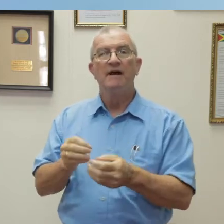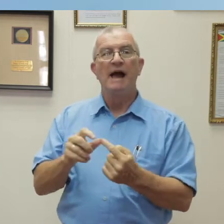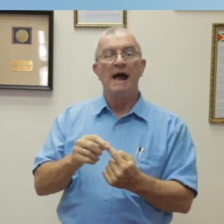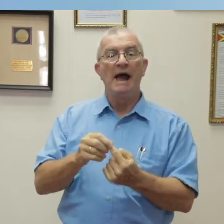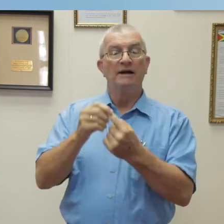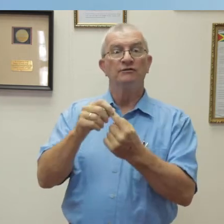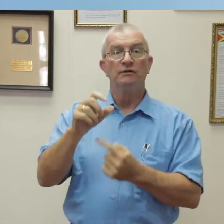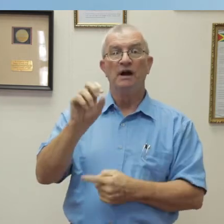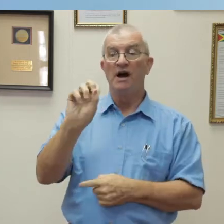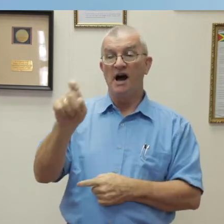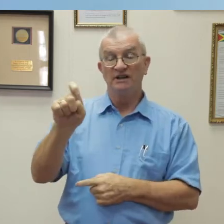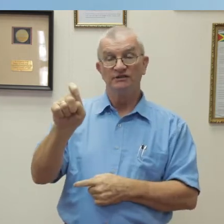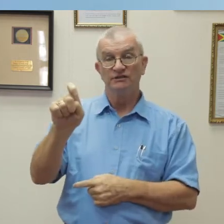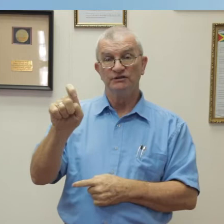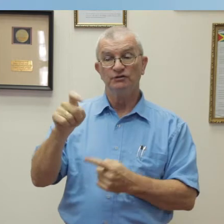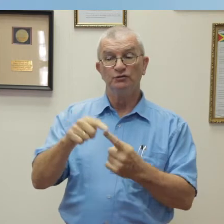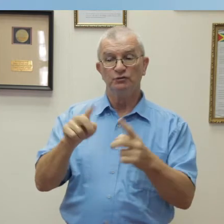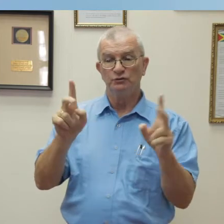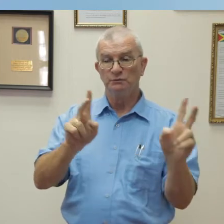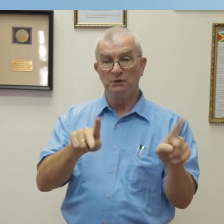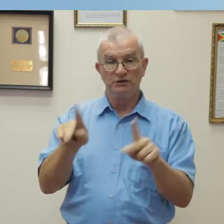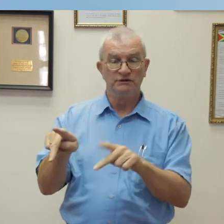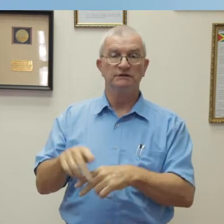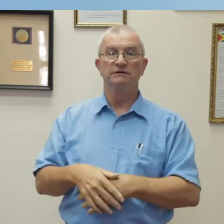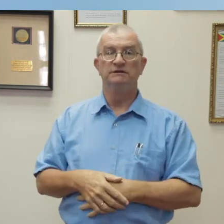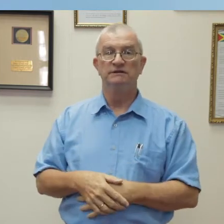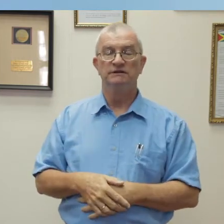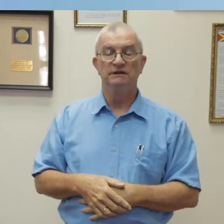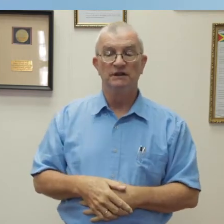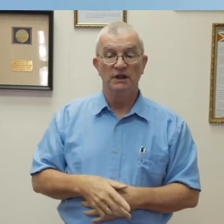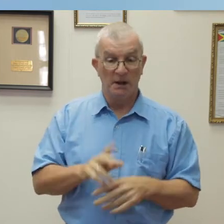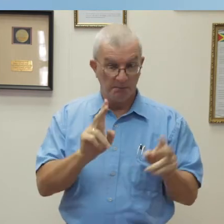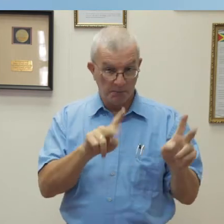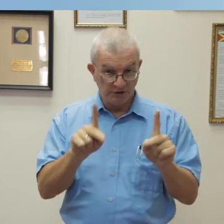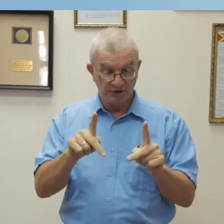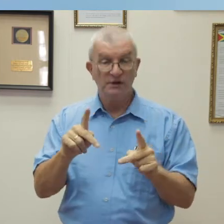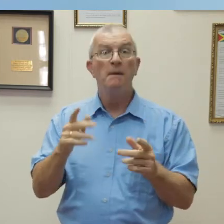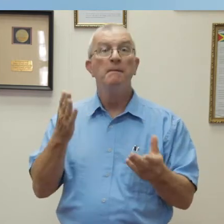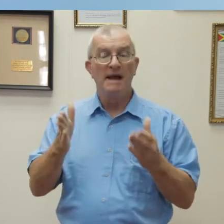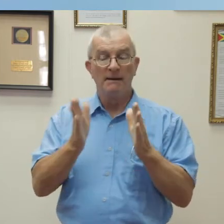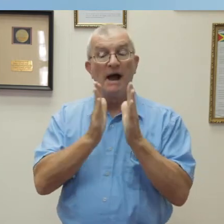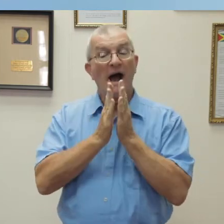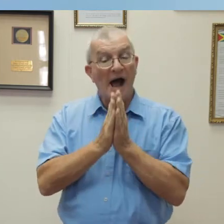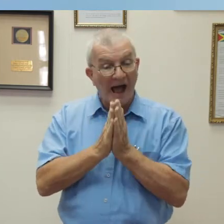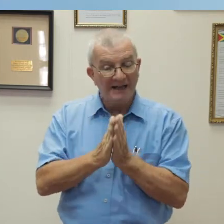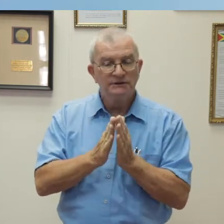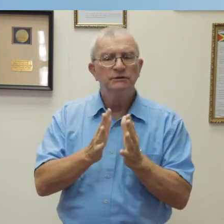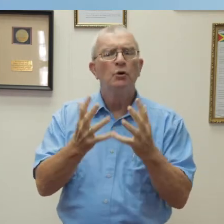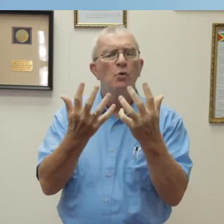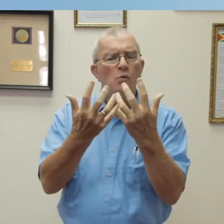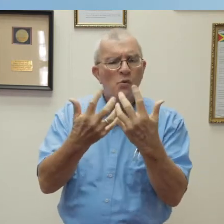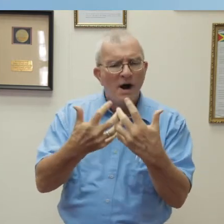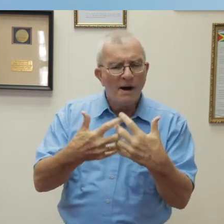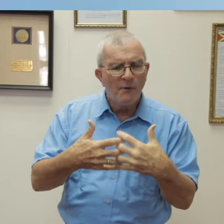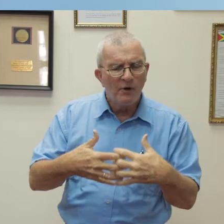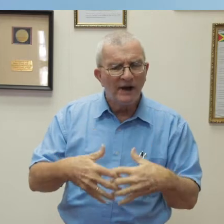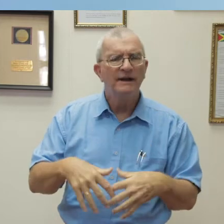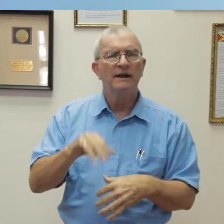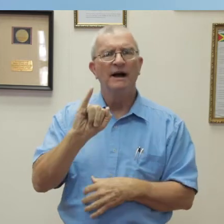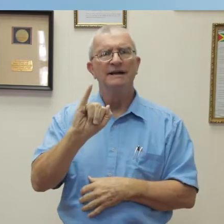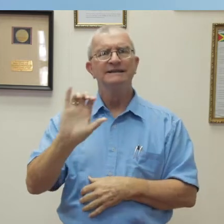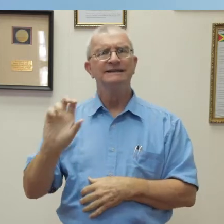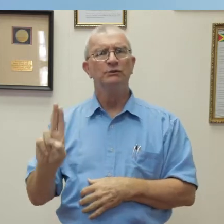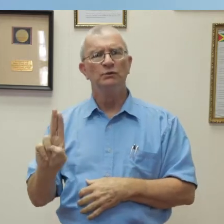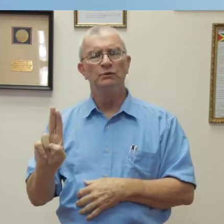patients. And therefore, patients may be asked to cooperate in the ICU so that they can